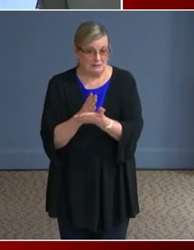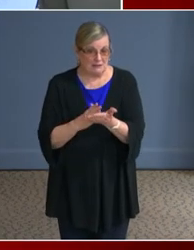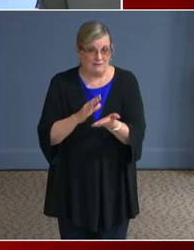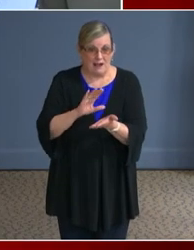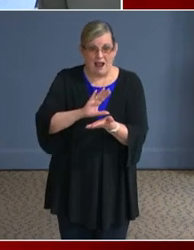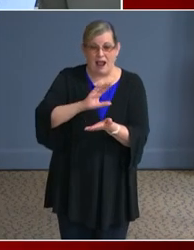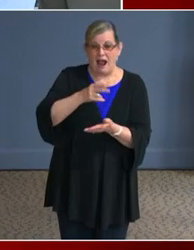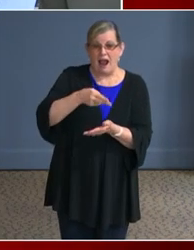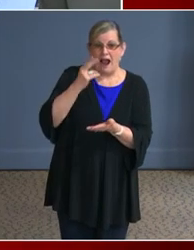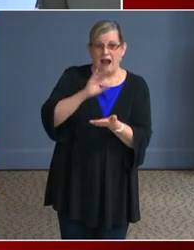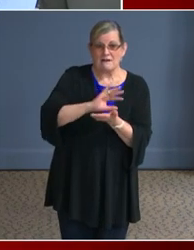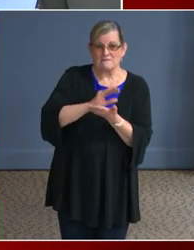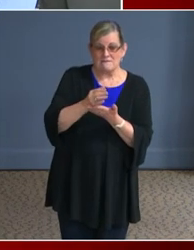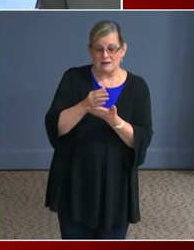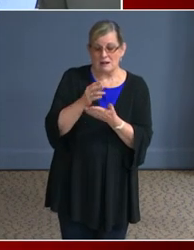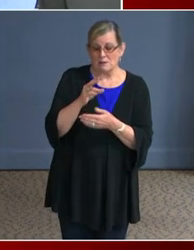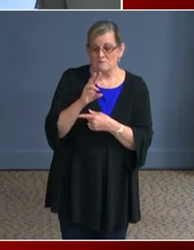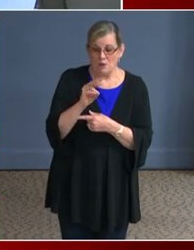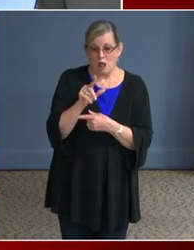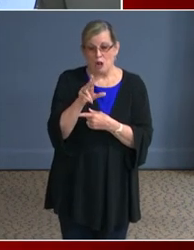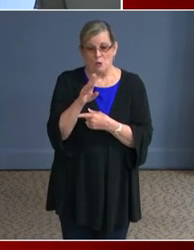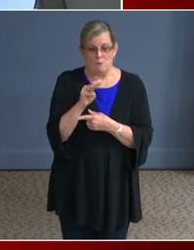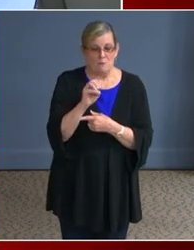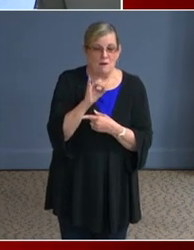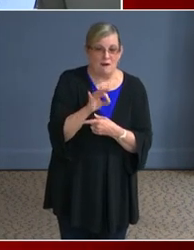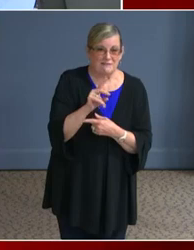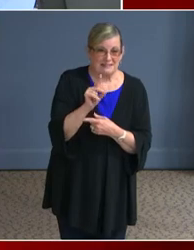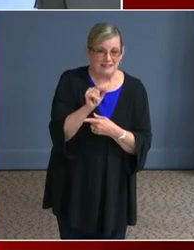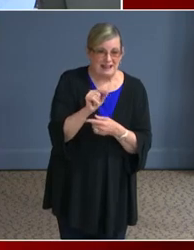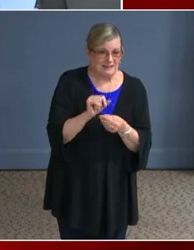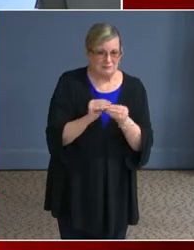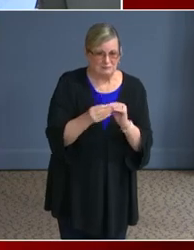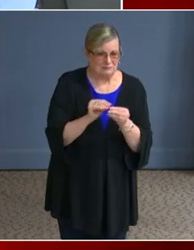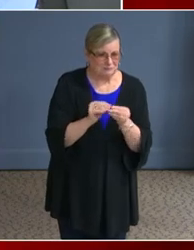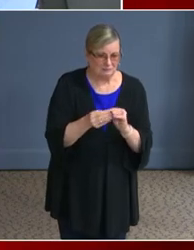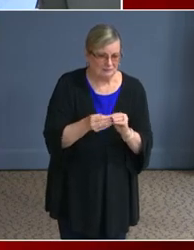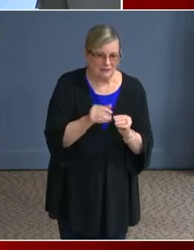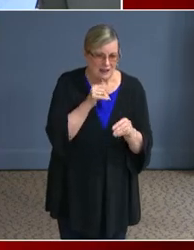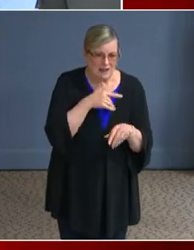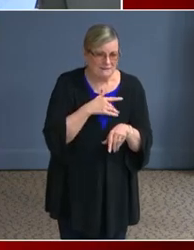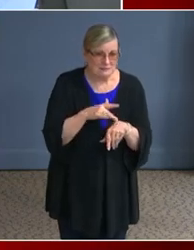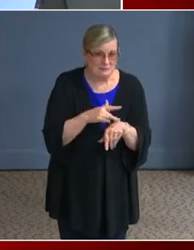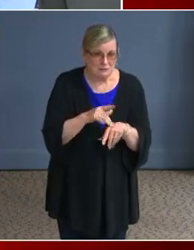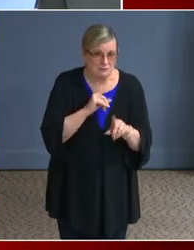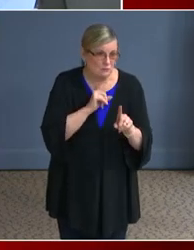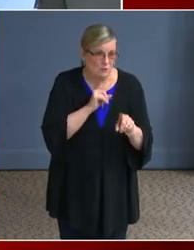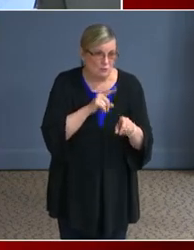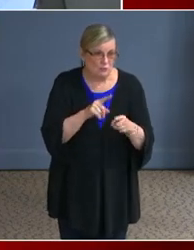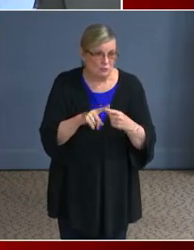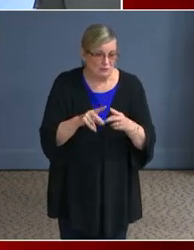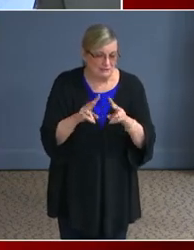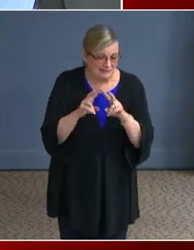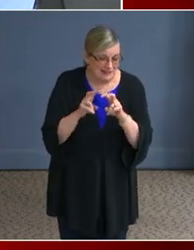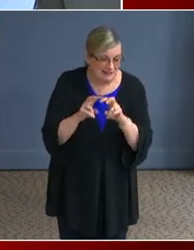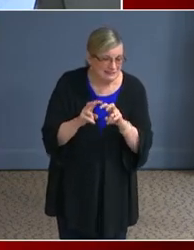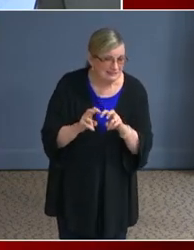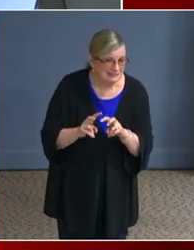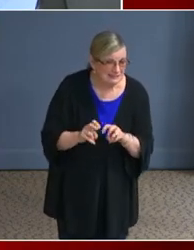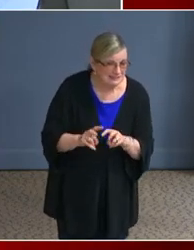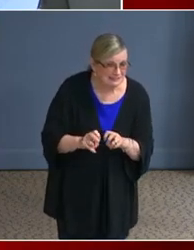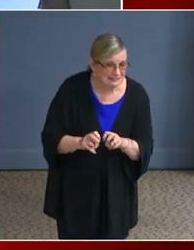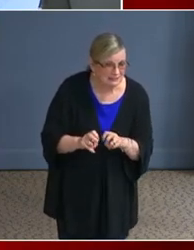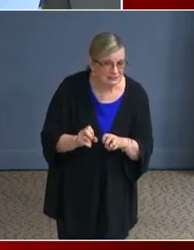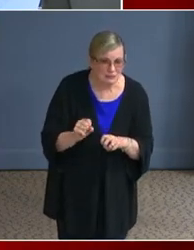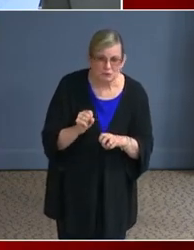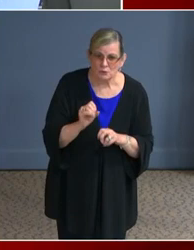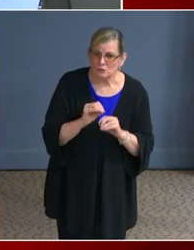data that led the system to not have space to report for analysis certain cases. No data